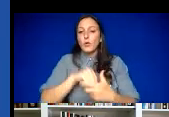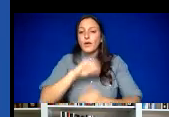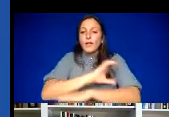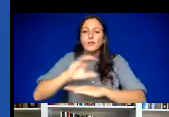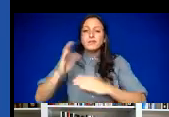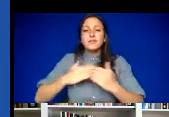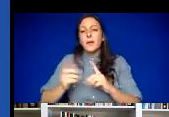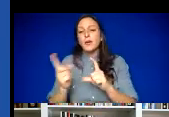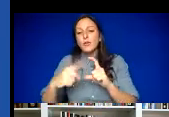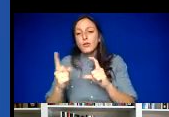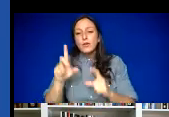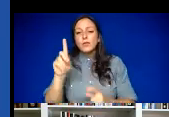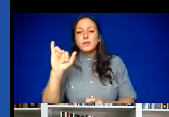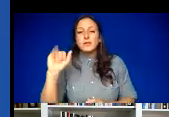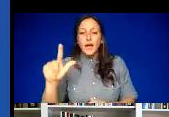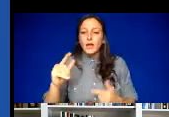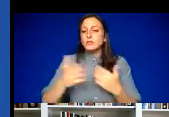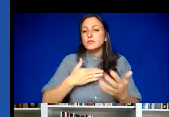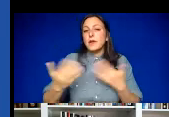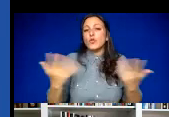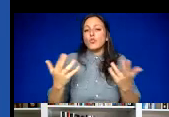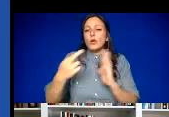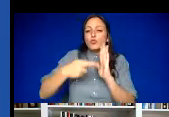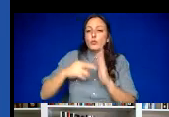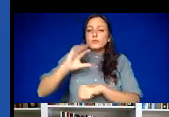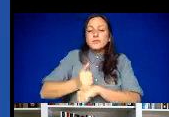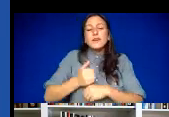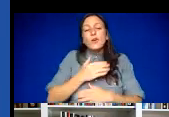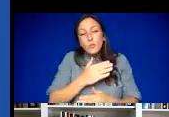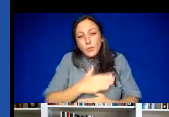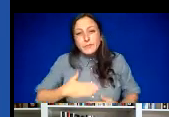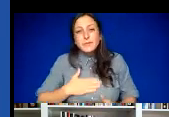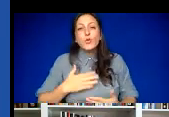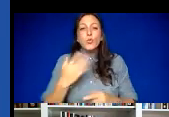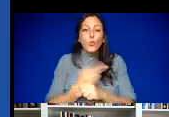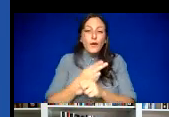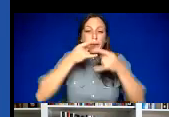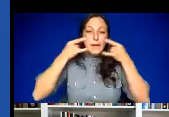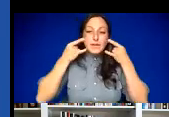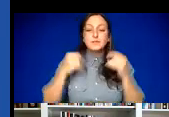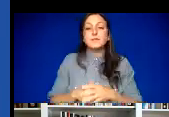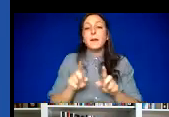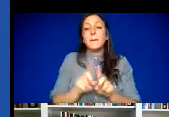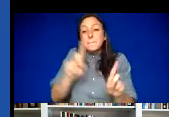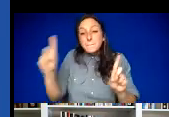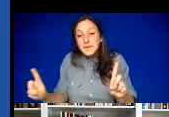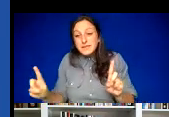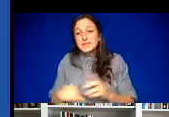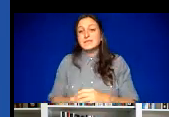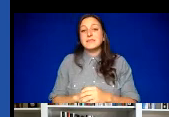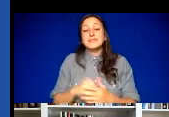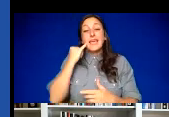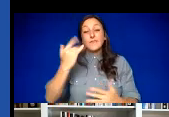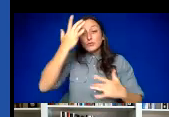or regardless of what restrictions might be in place, wear a mask. Keep your distancing, stay home when you're sick. We are